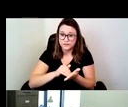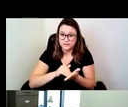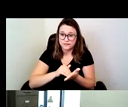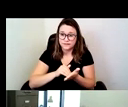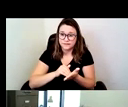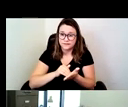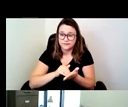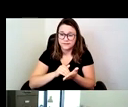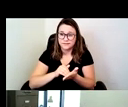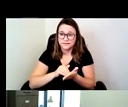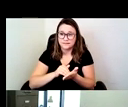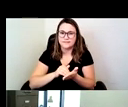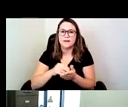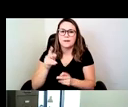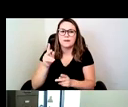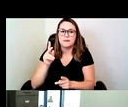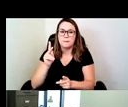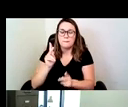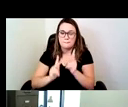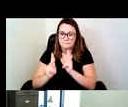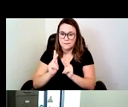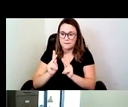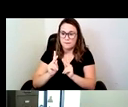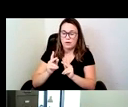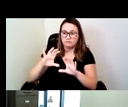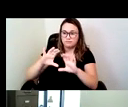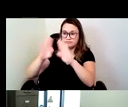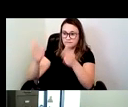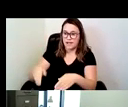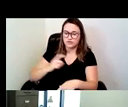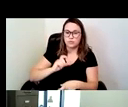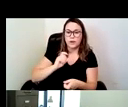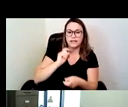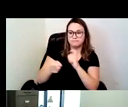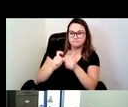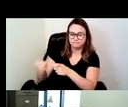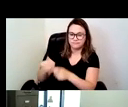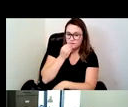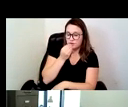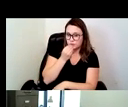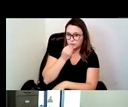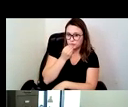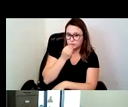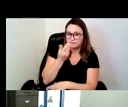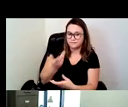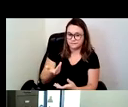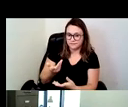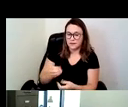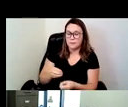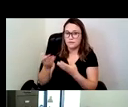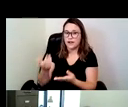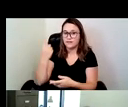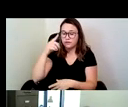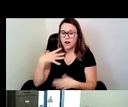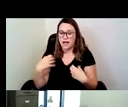350,000 takeout and home delivered meals were provided to seniors and healthcare workers. The